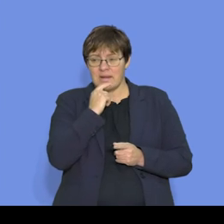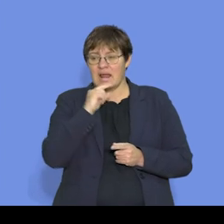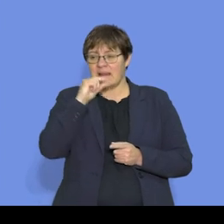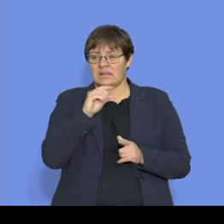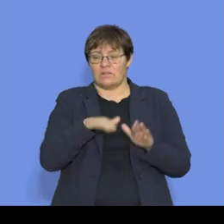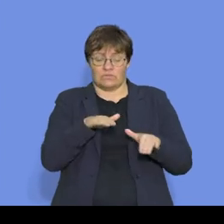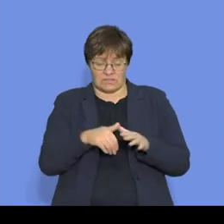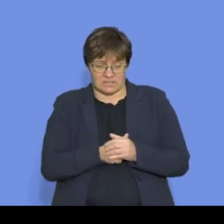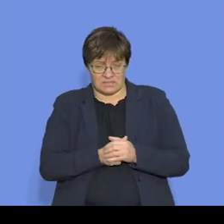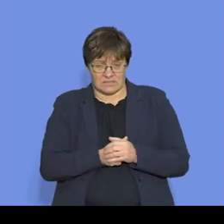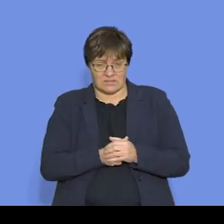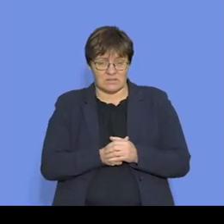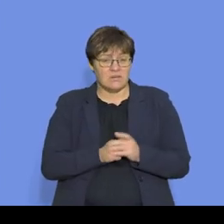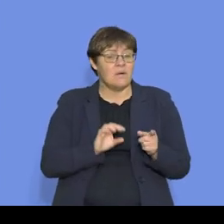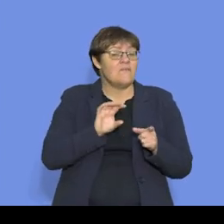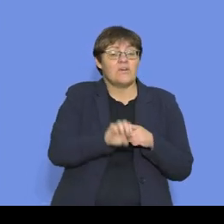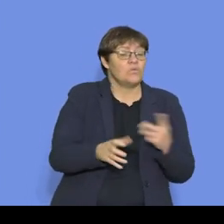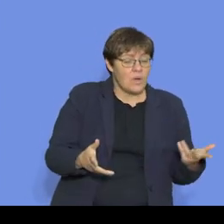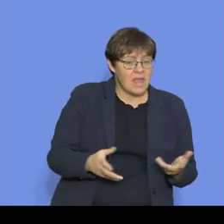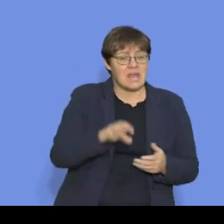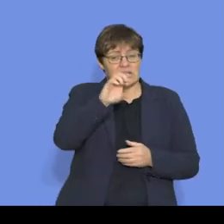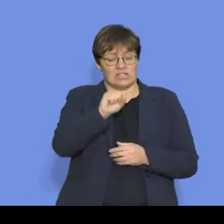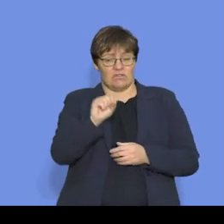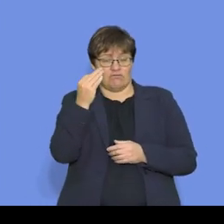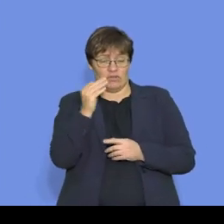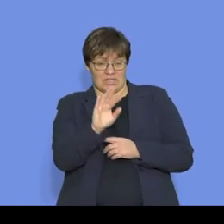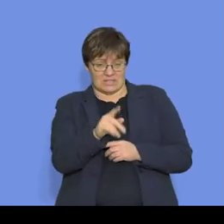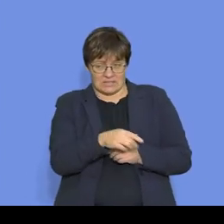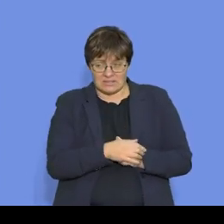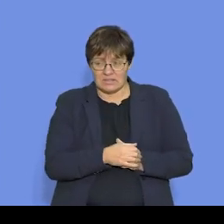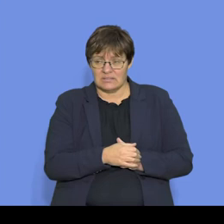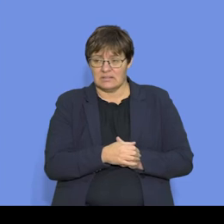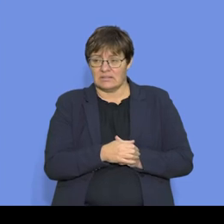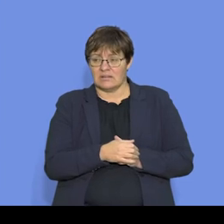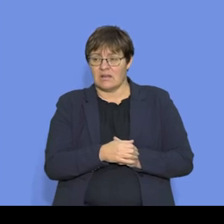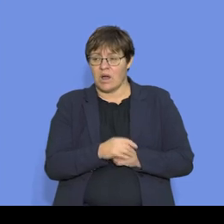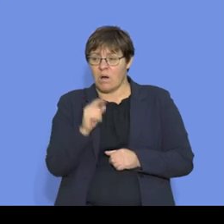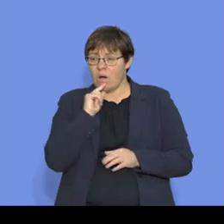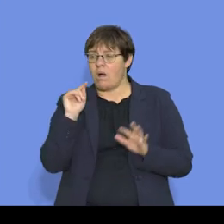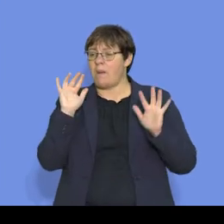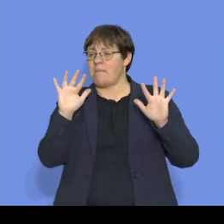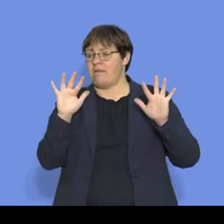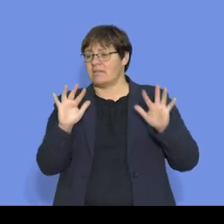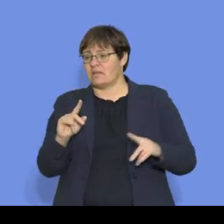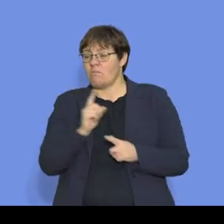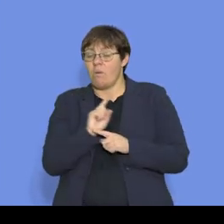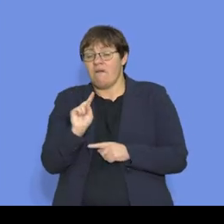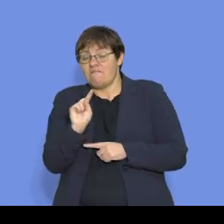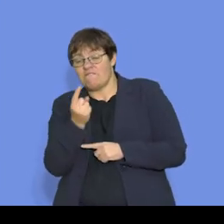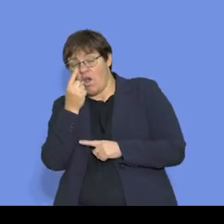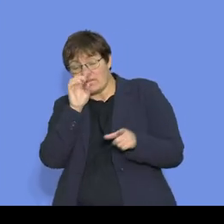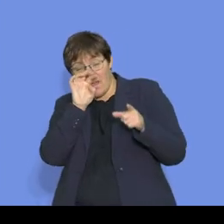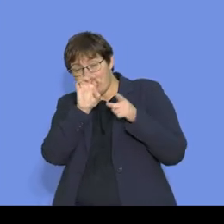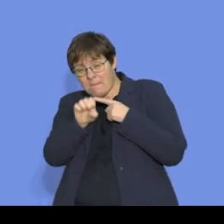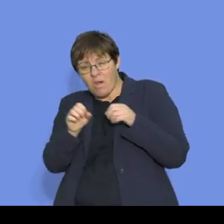called Littlefoot, also found in Sterkfontein. And this was amazing because this was the